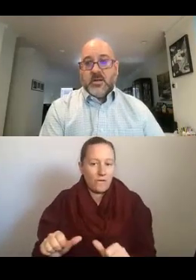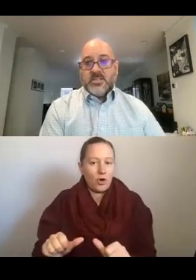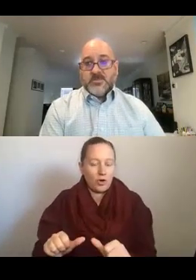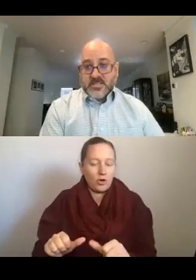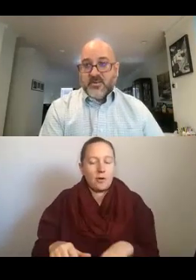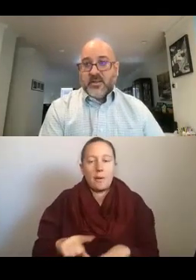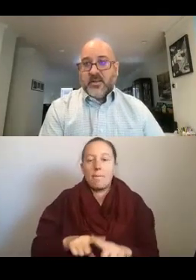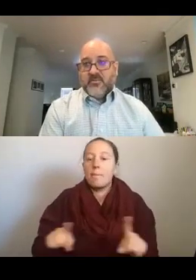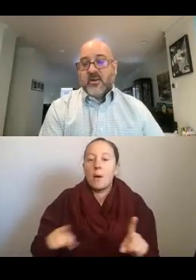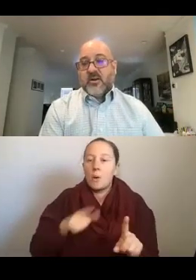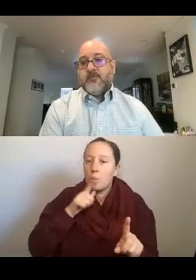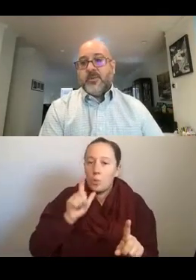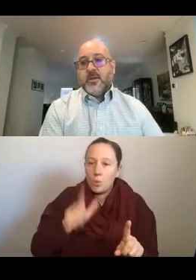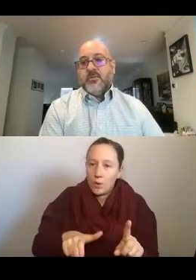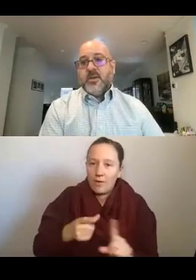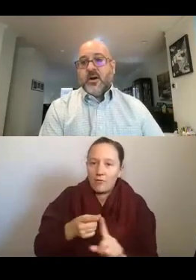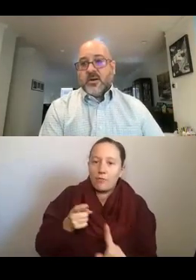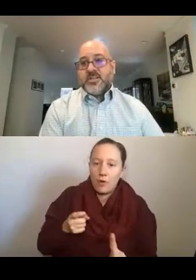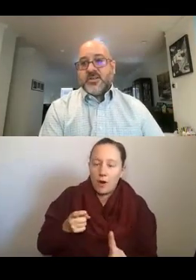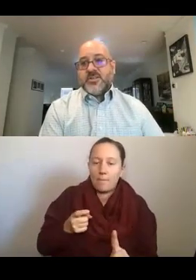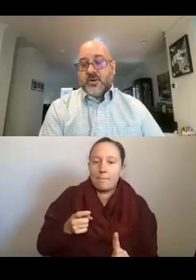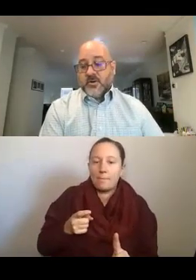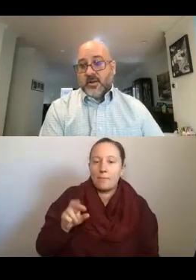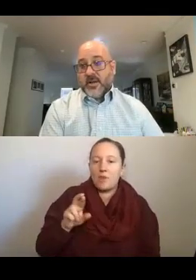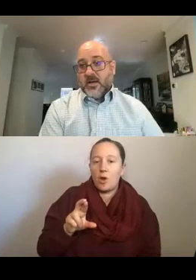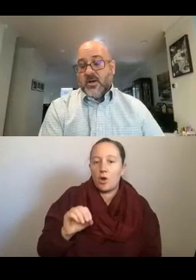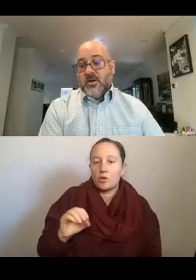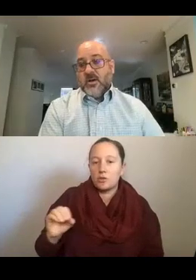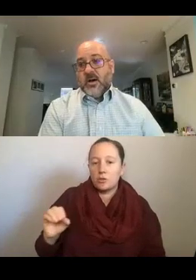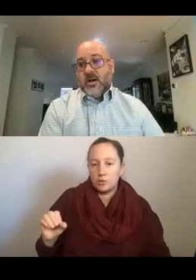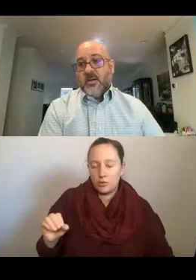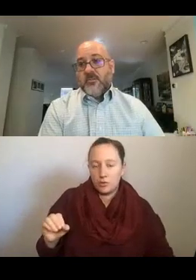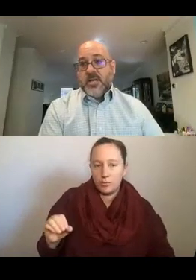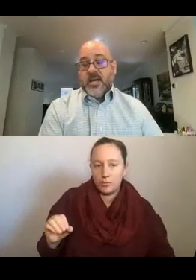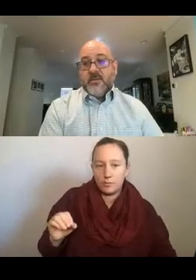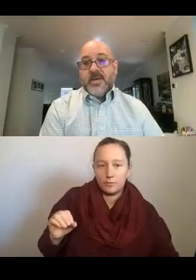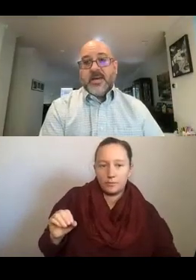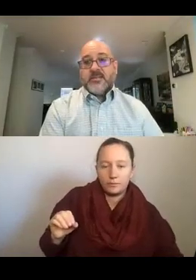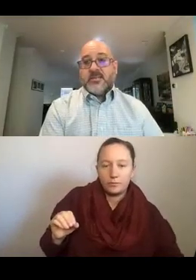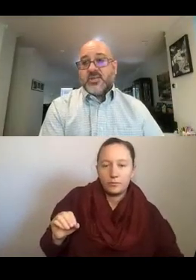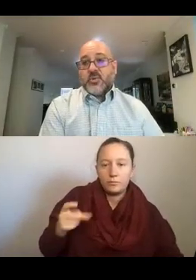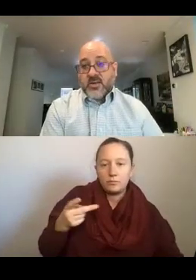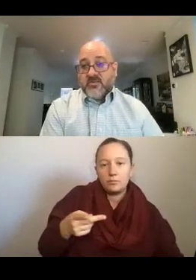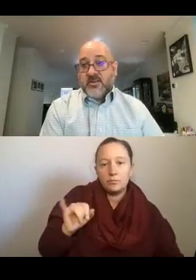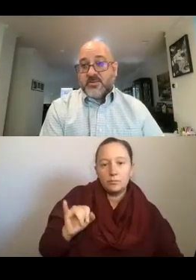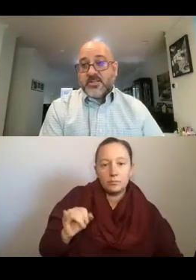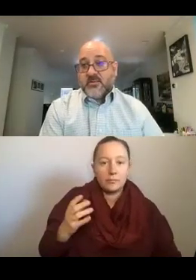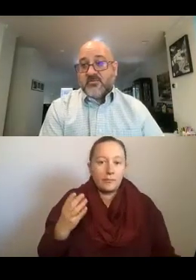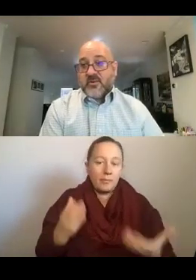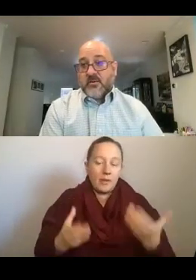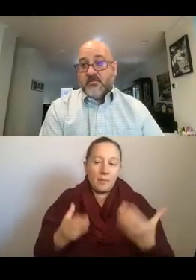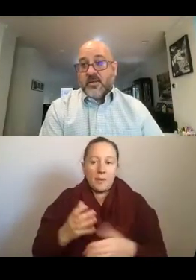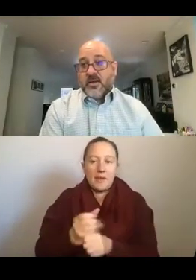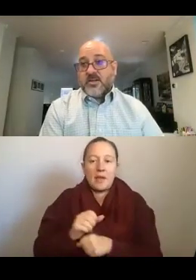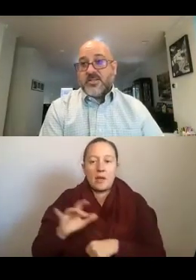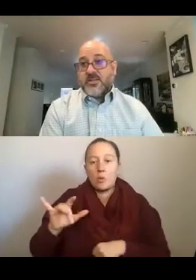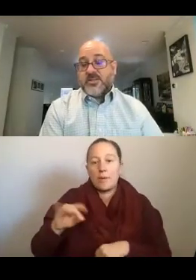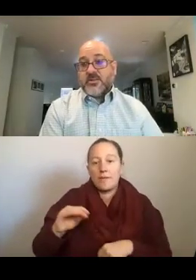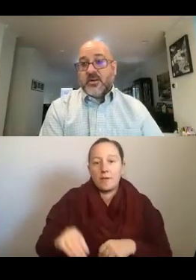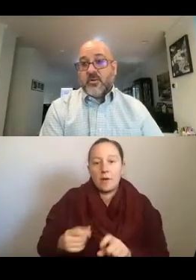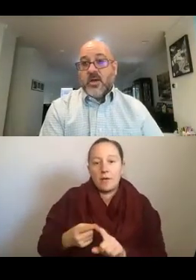come specifically from the R00 only. The PI may get, say, 25% from